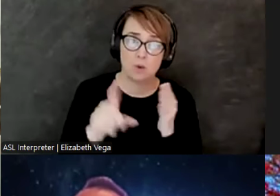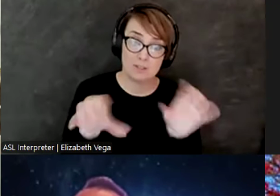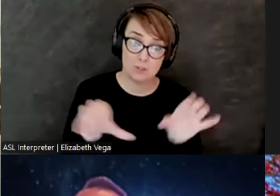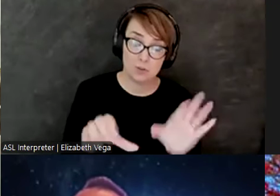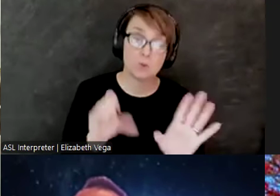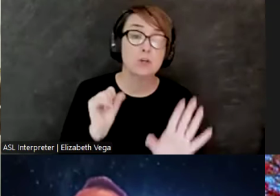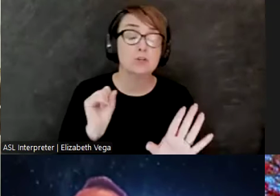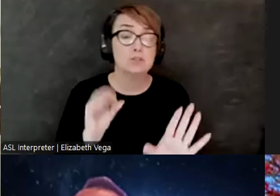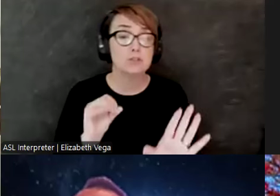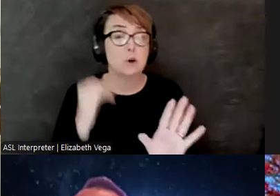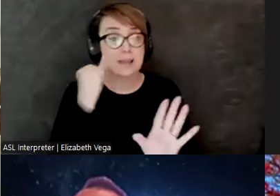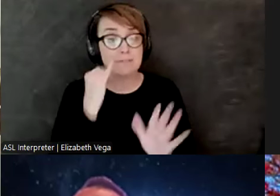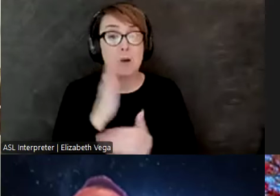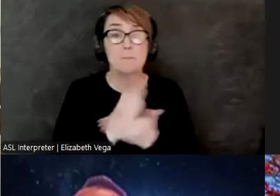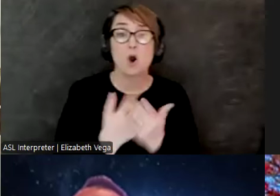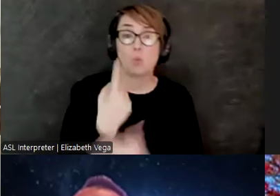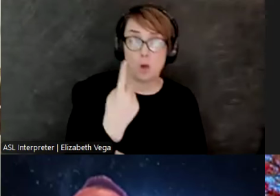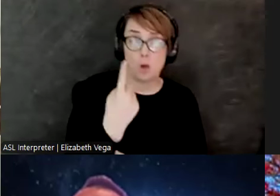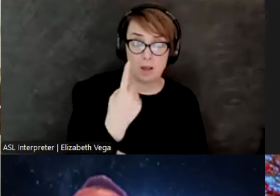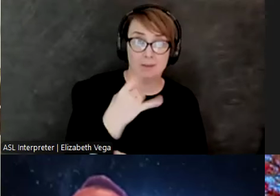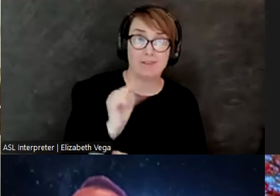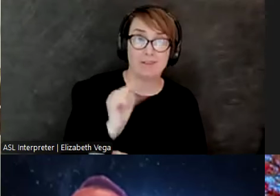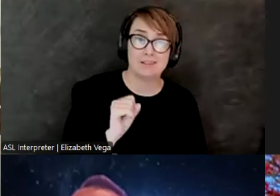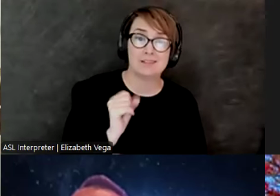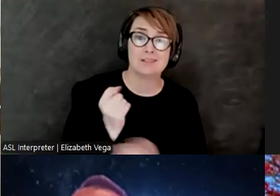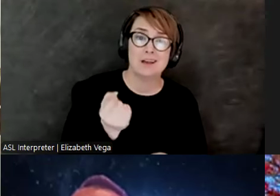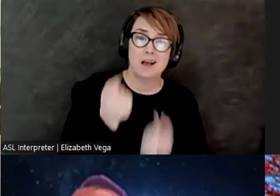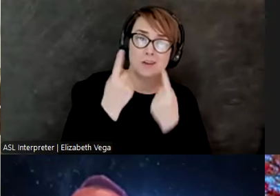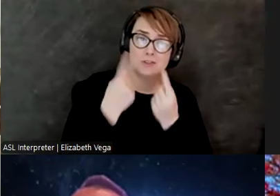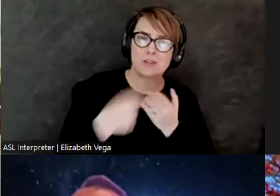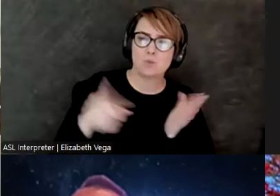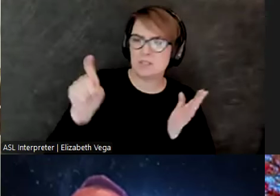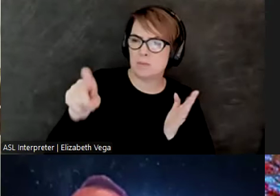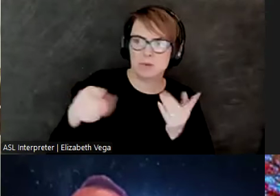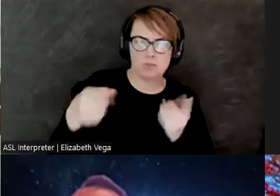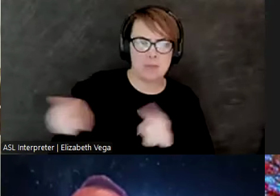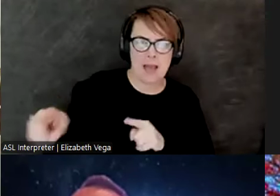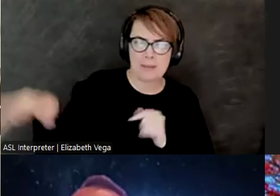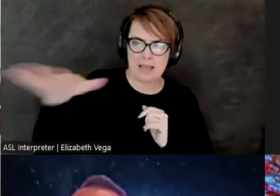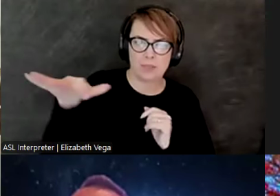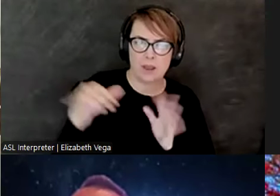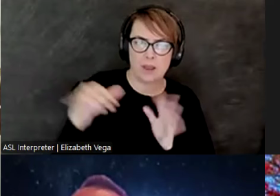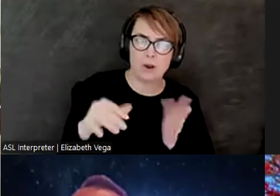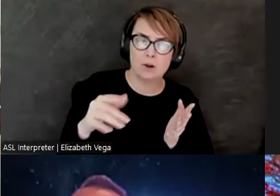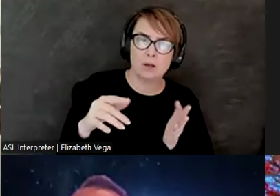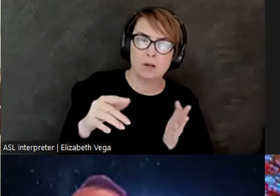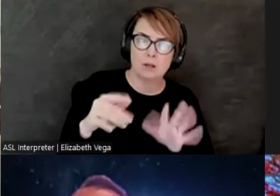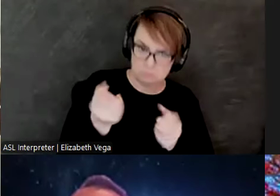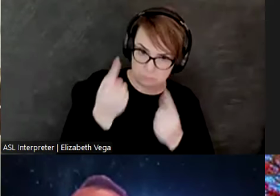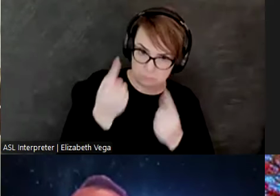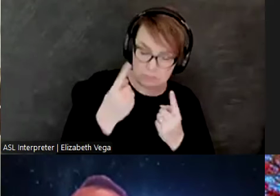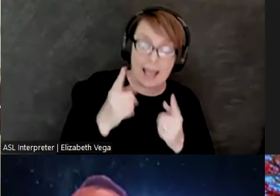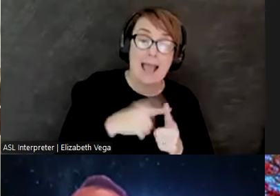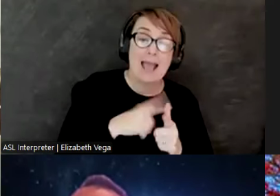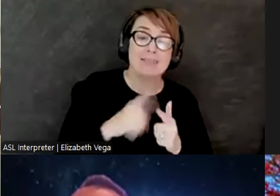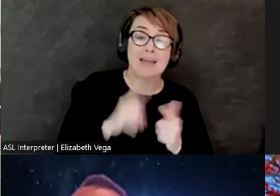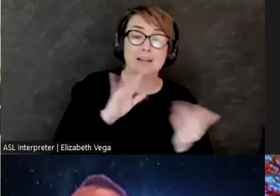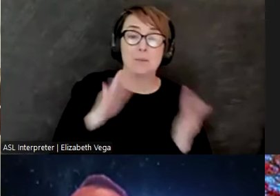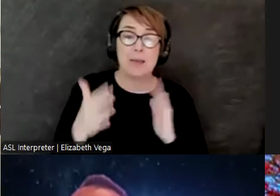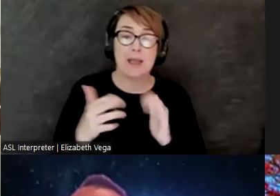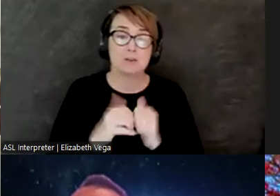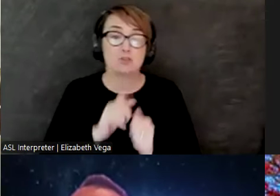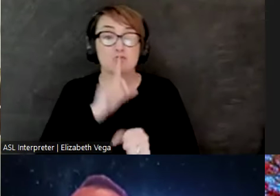conversation is to understand what is supposed to be happening, okay, and get that down and compare it to what is happening,